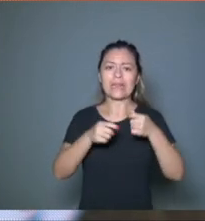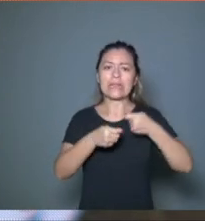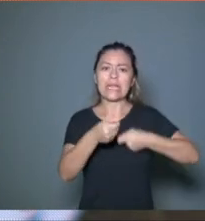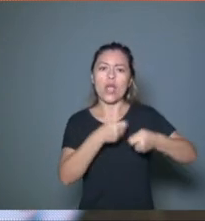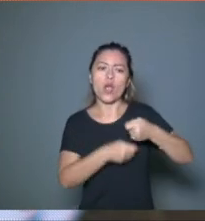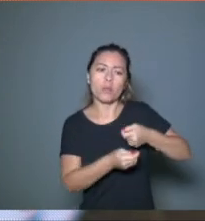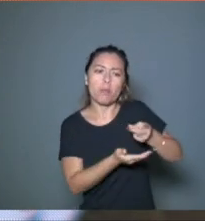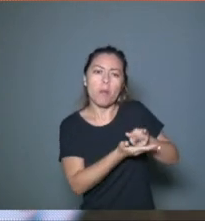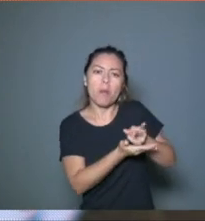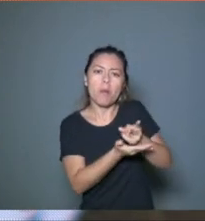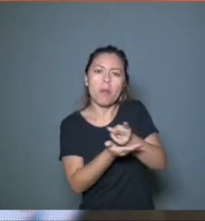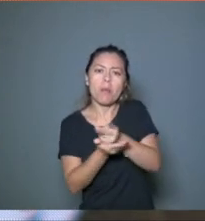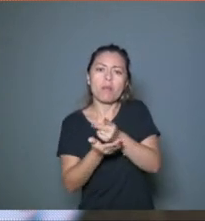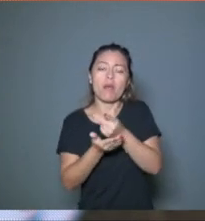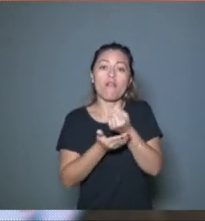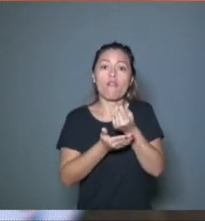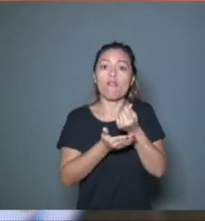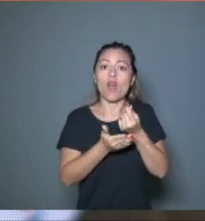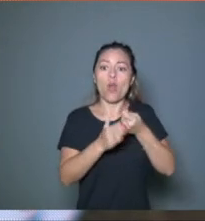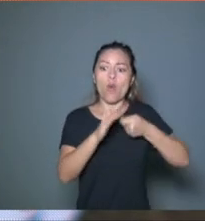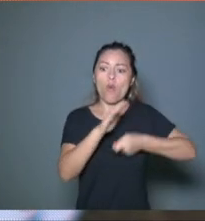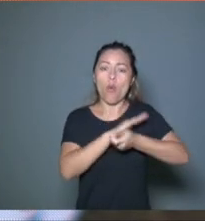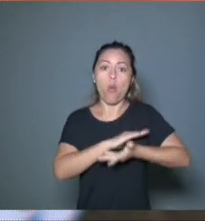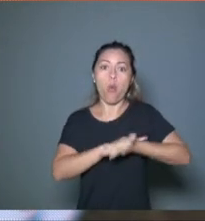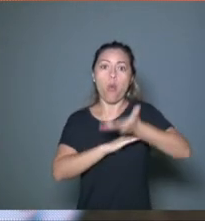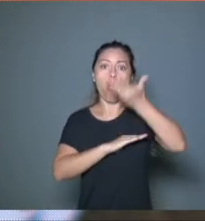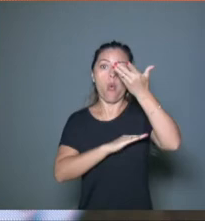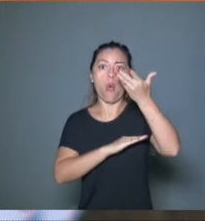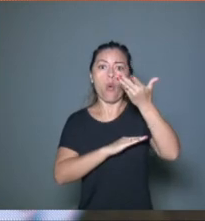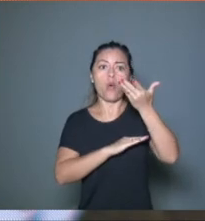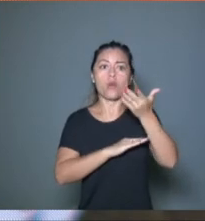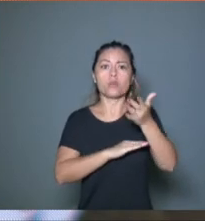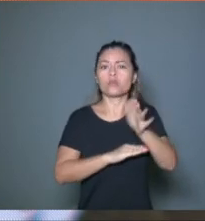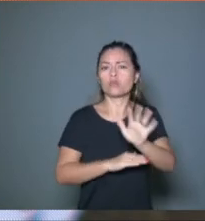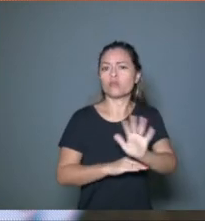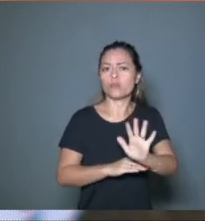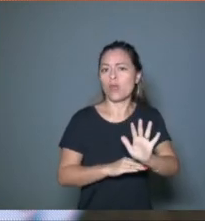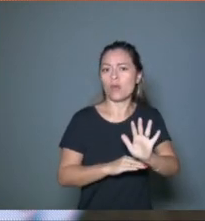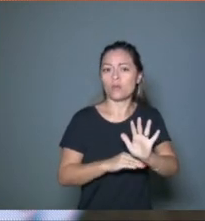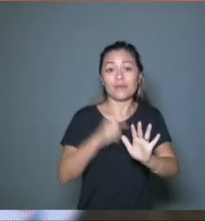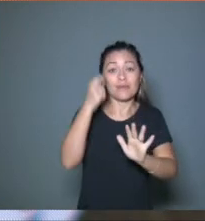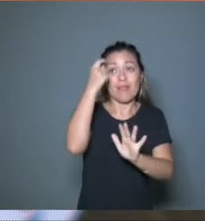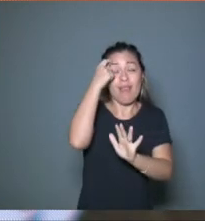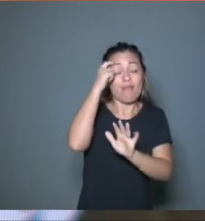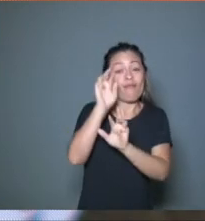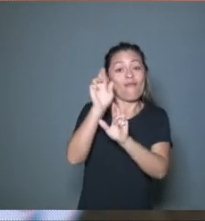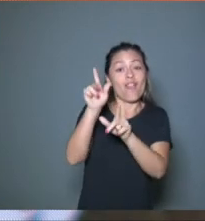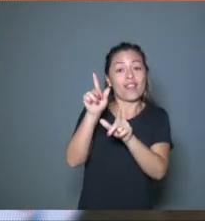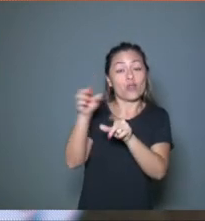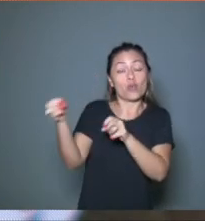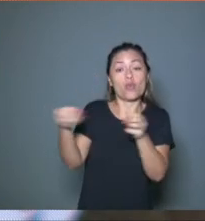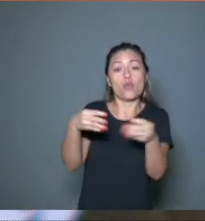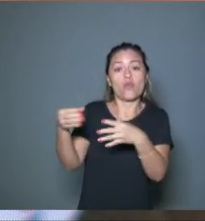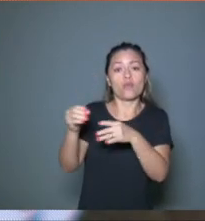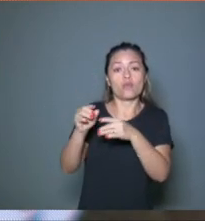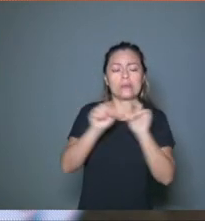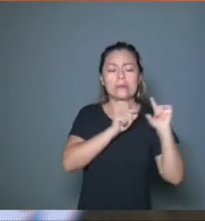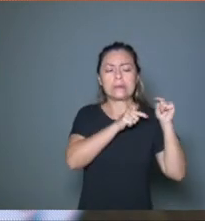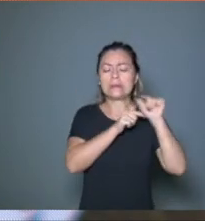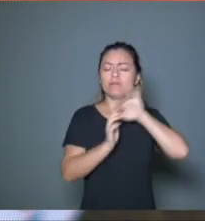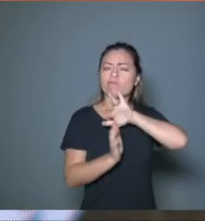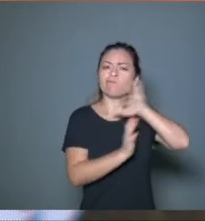So growing in the traditional businesses that require heavy investments is not part of our primary